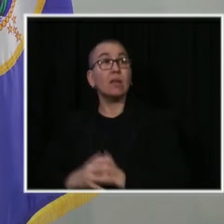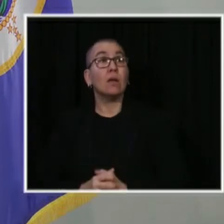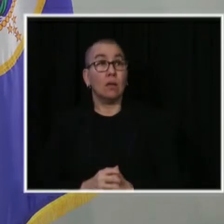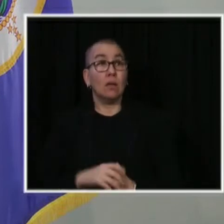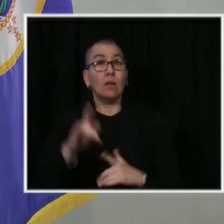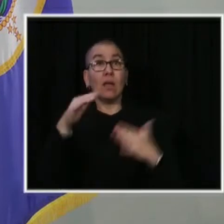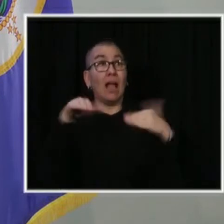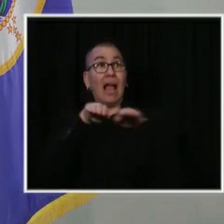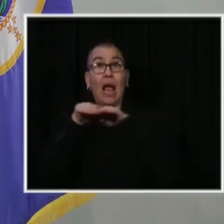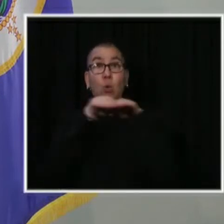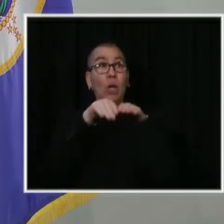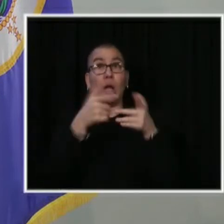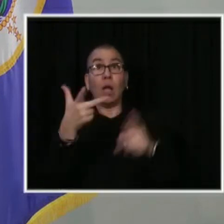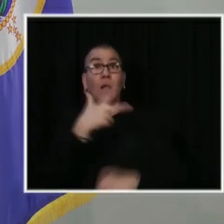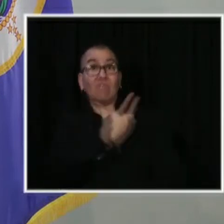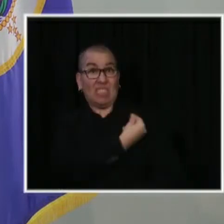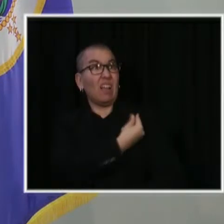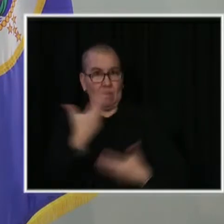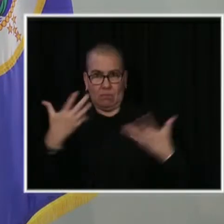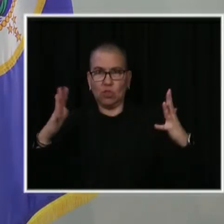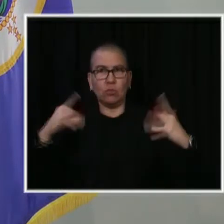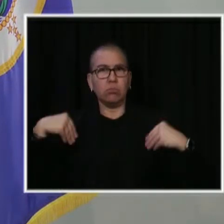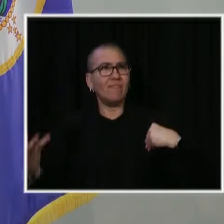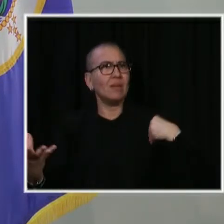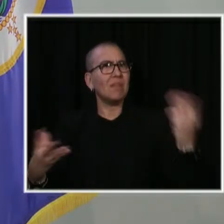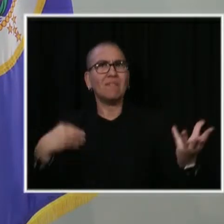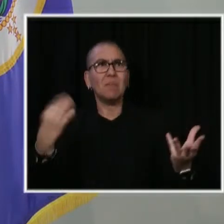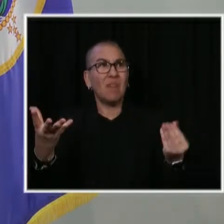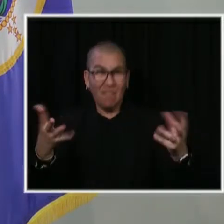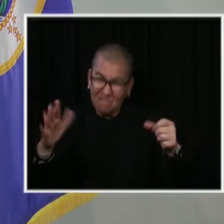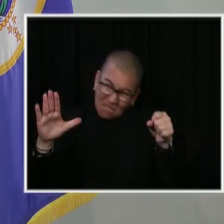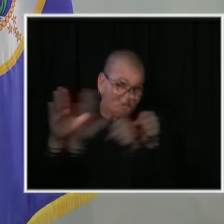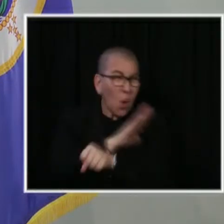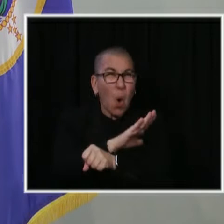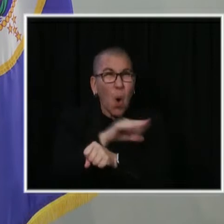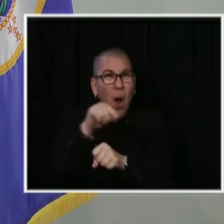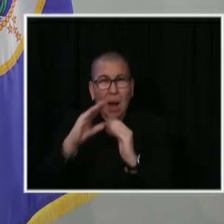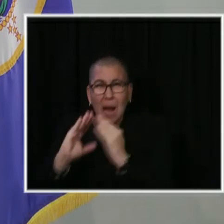it's geographic equity to greater Minnesota or to the Twin Cities, but especially